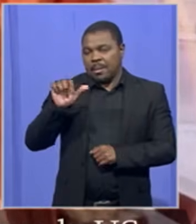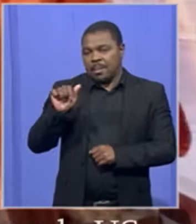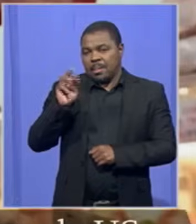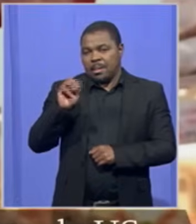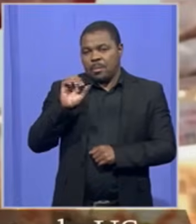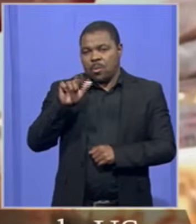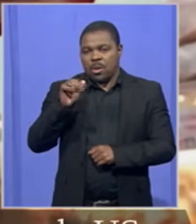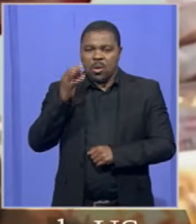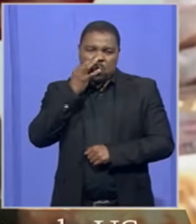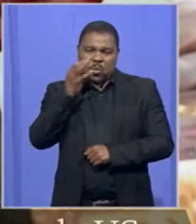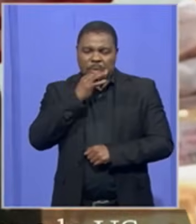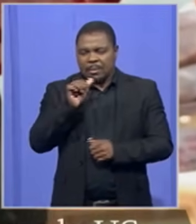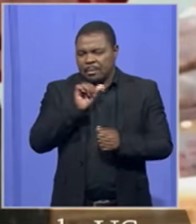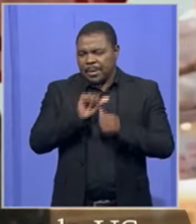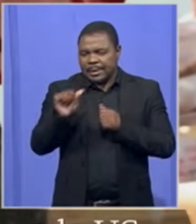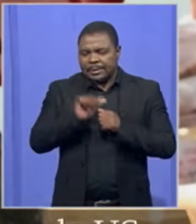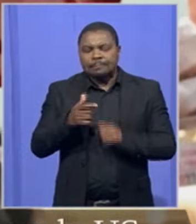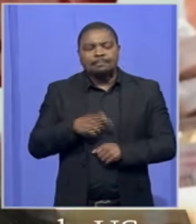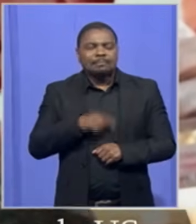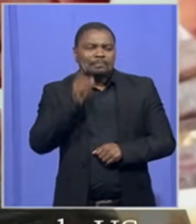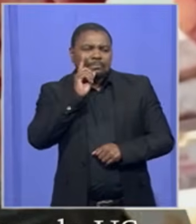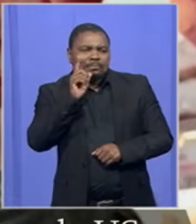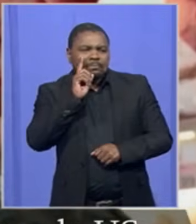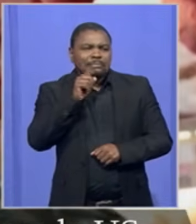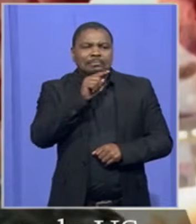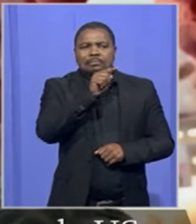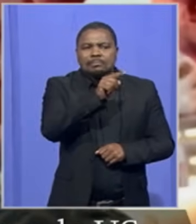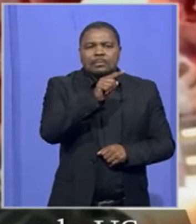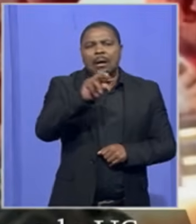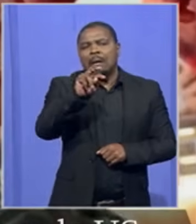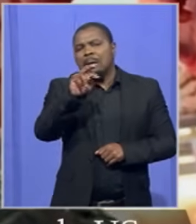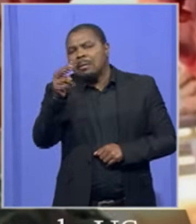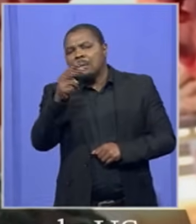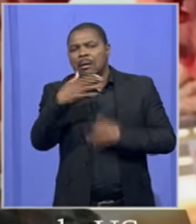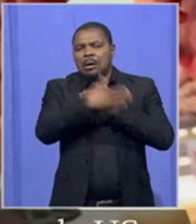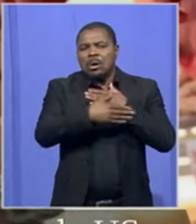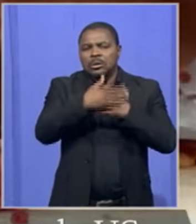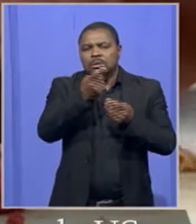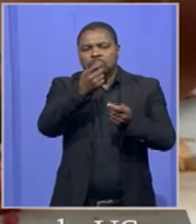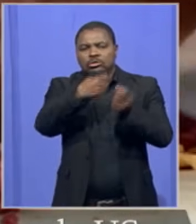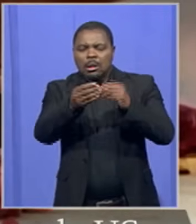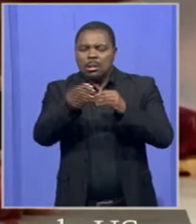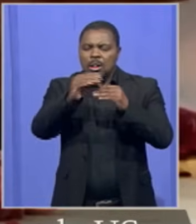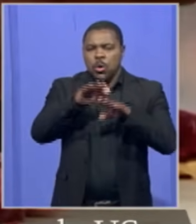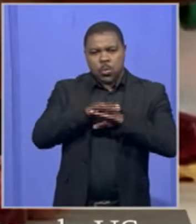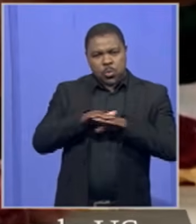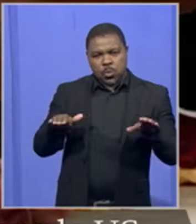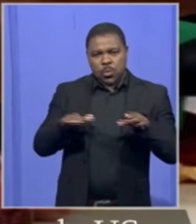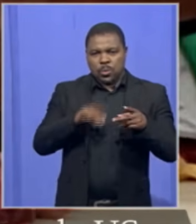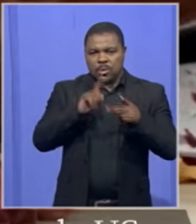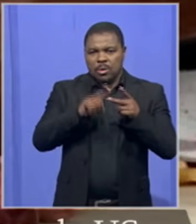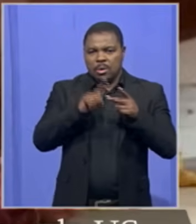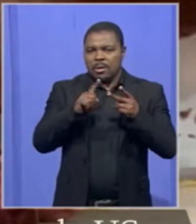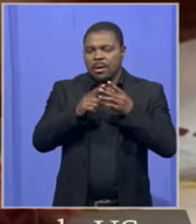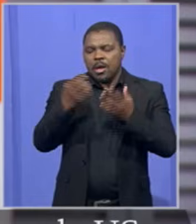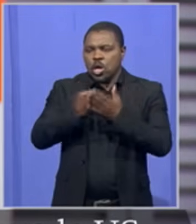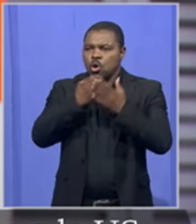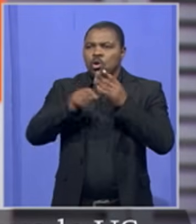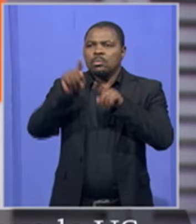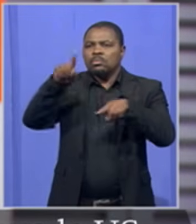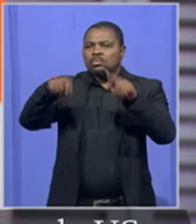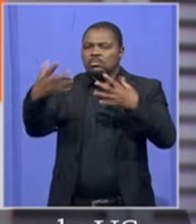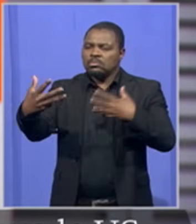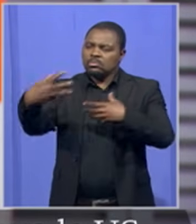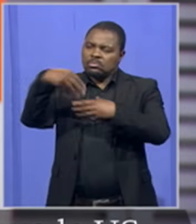sekaseka go nna kgaolo ya kgwebisano e senang lekgetho magareng ga dinaga tsa yona mmogo le ikonomi e kopantshitsweng.